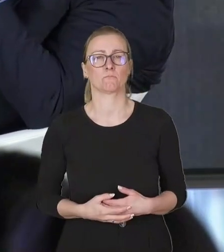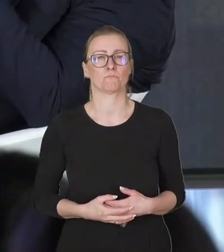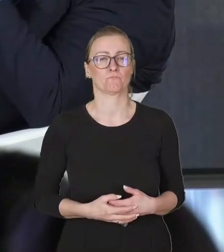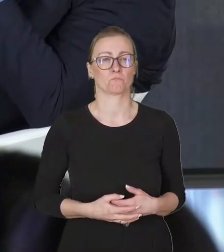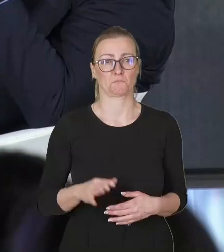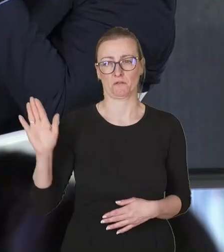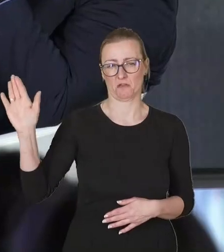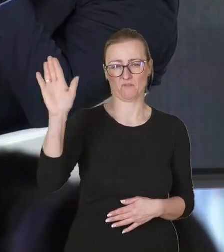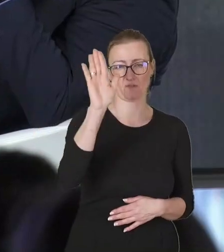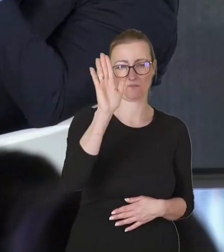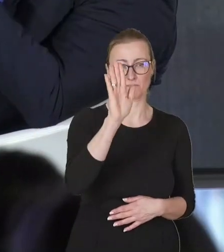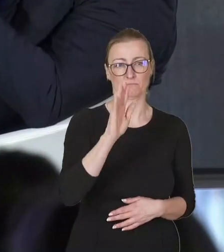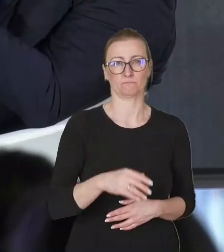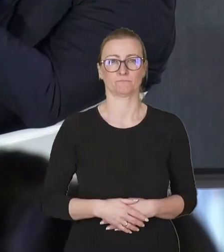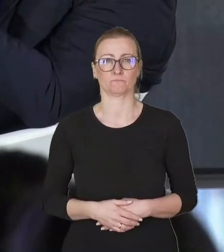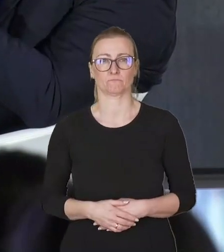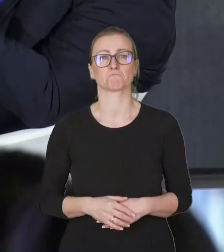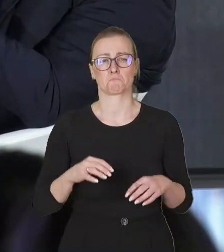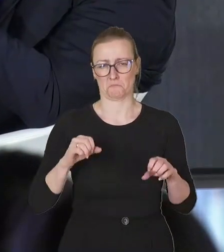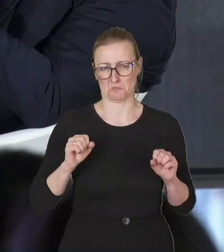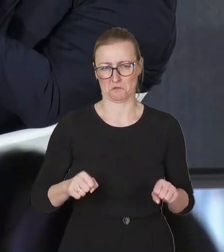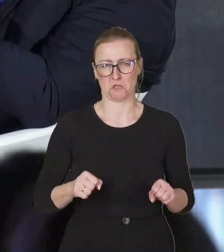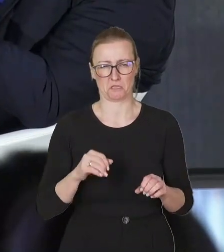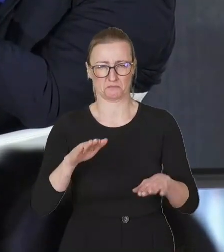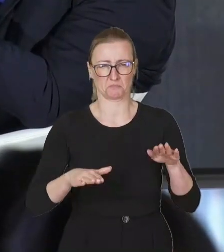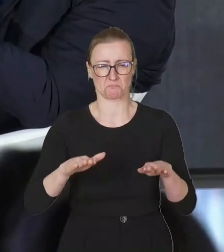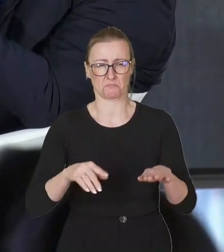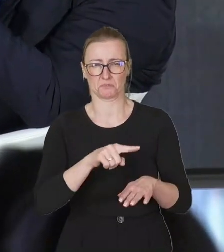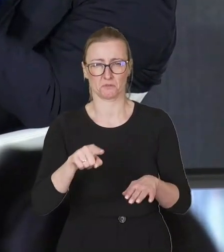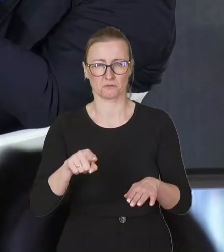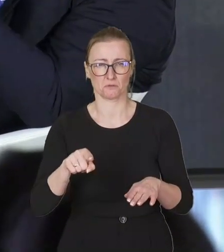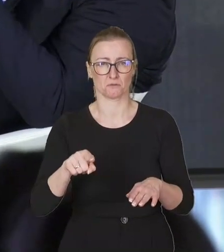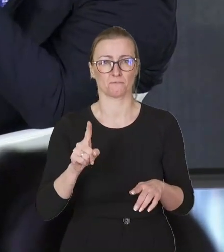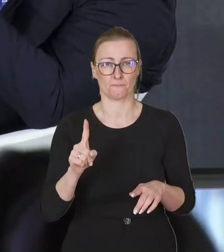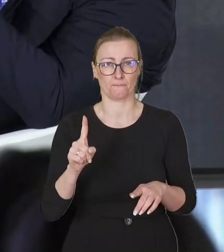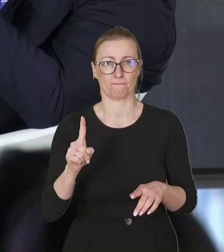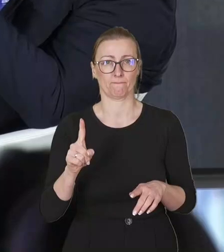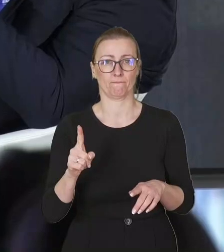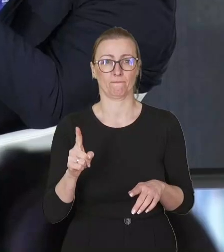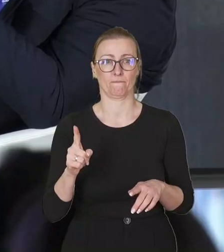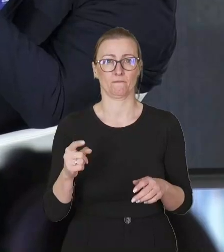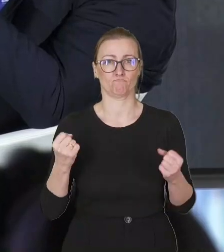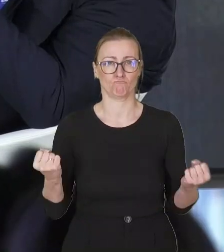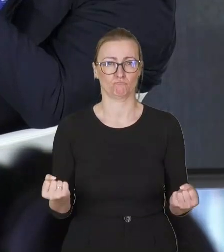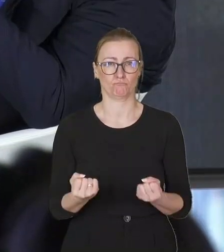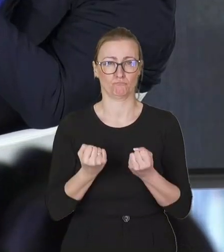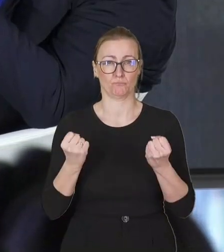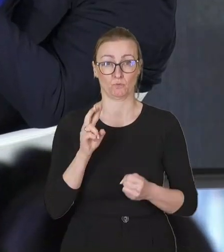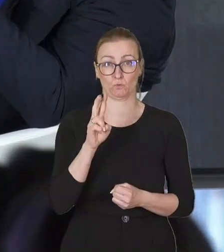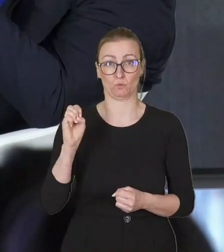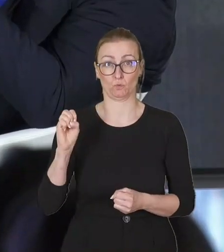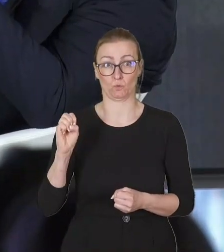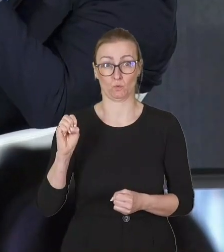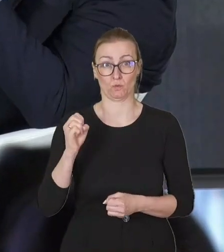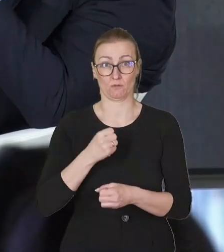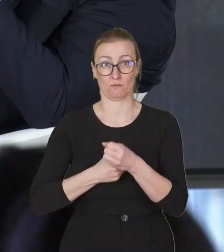on the field. But we celebrated 20 years in the EU, and we have made some kind of summary that this